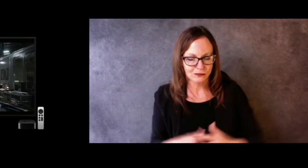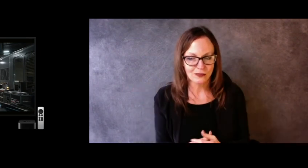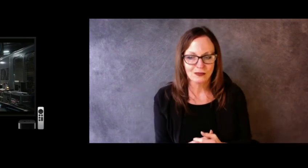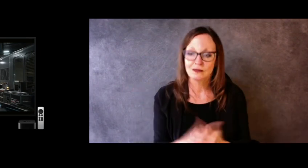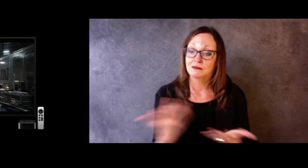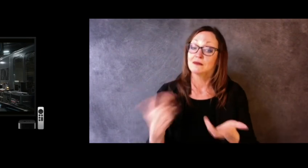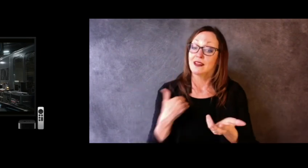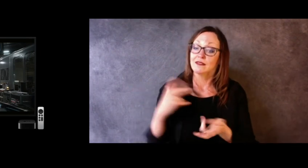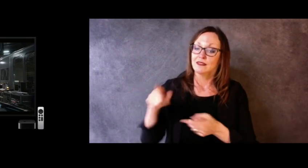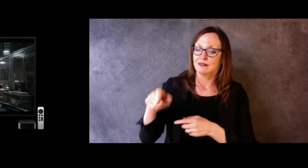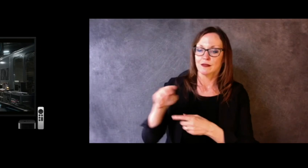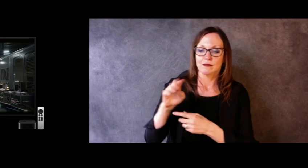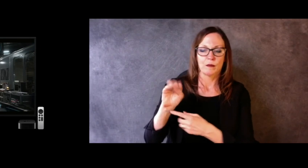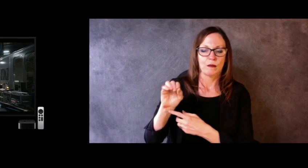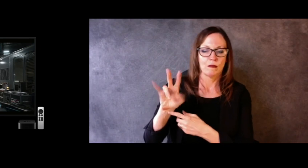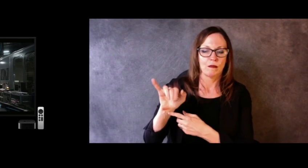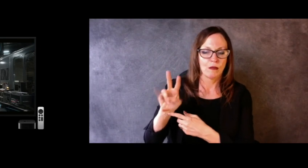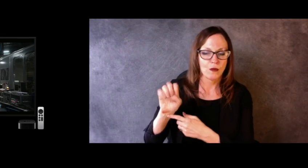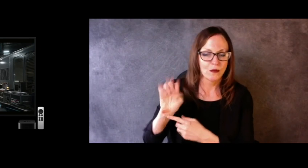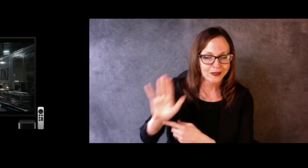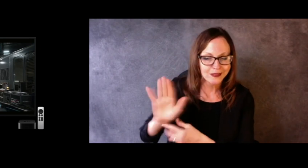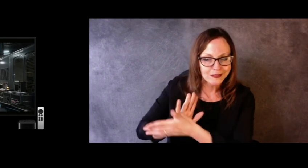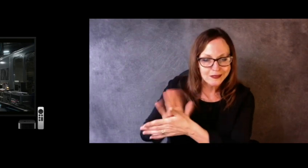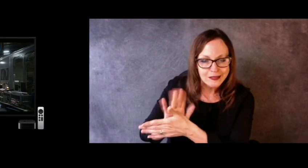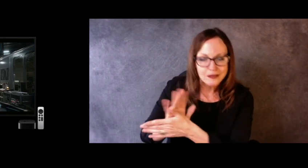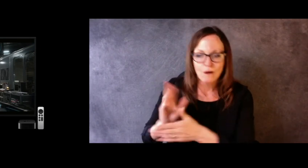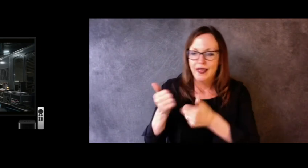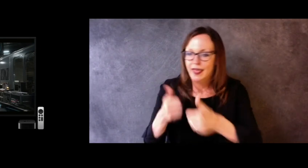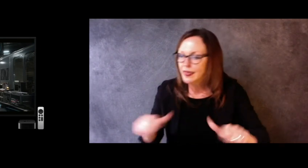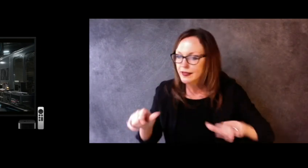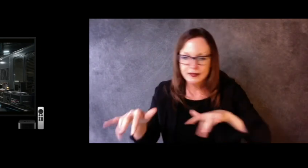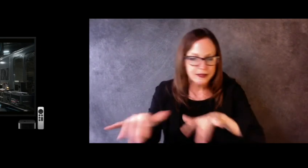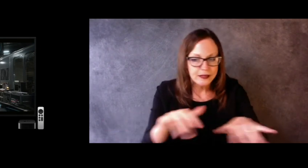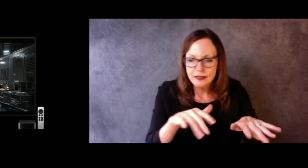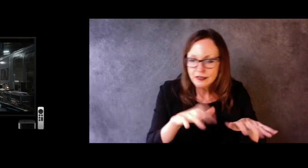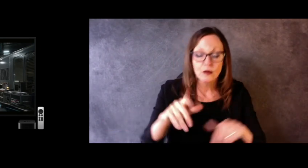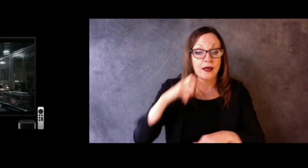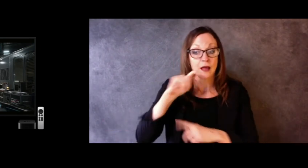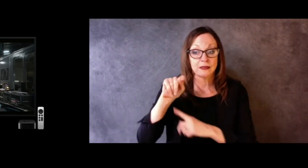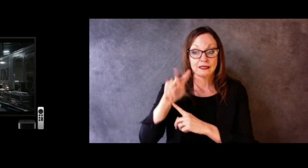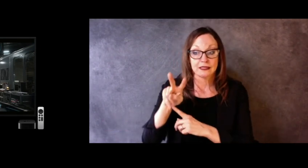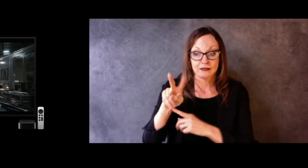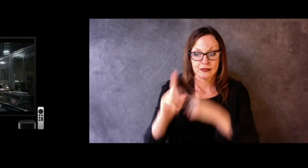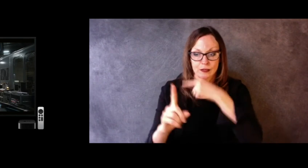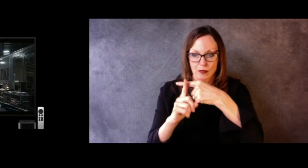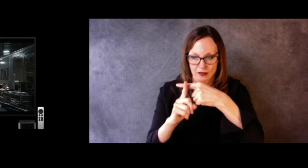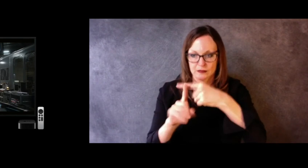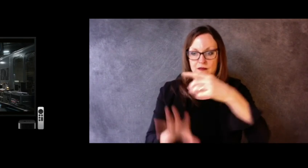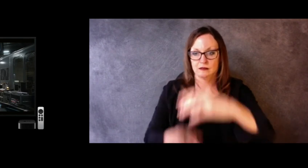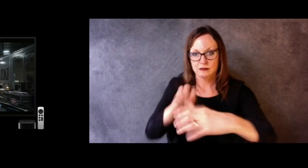Apple TV app across devices. Apple's originals support subtitles for the deaf and hard of hearing in 41